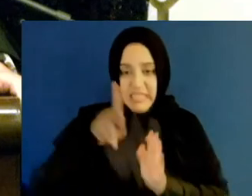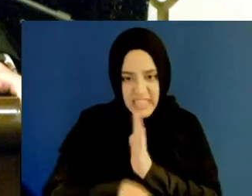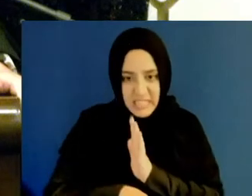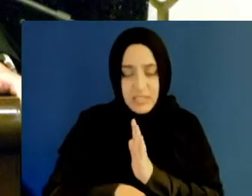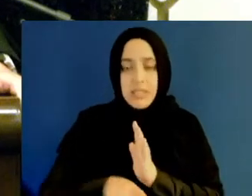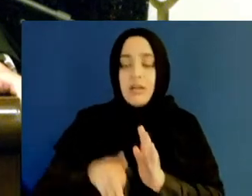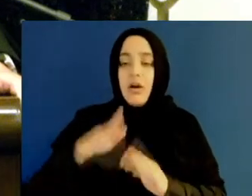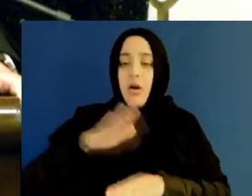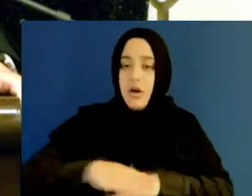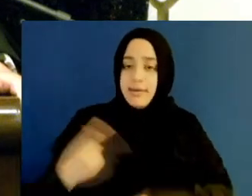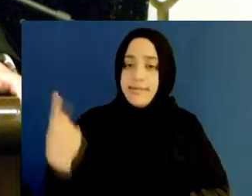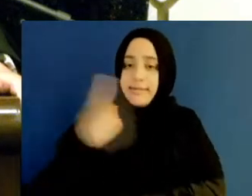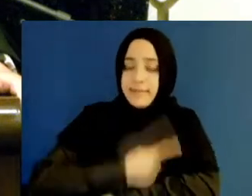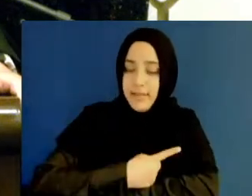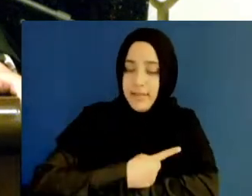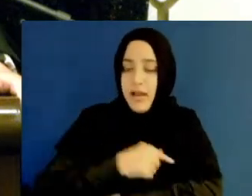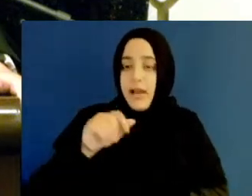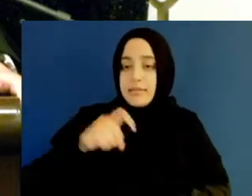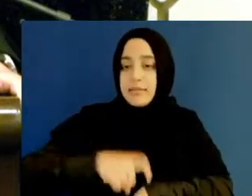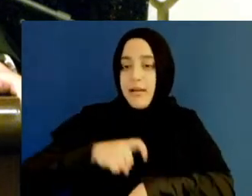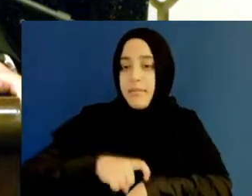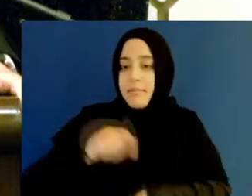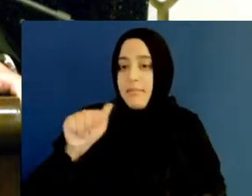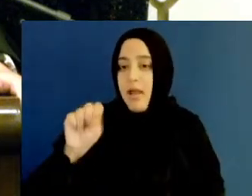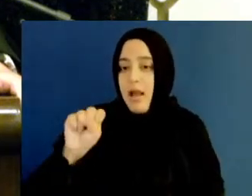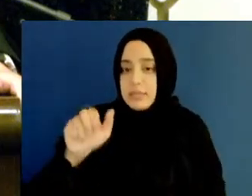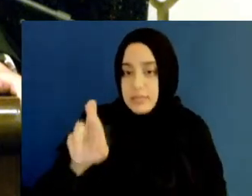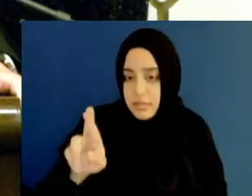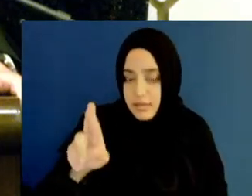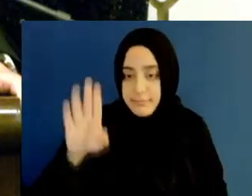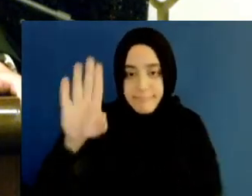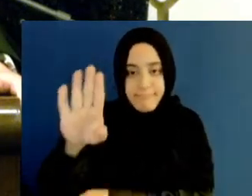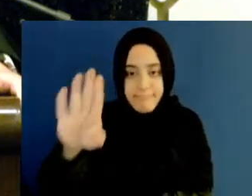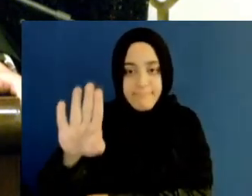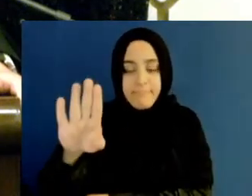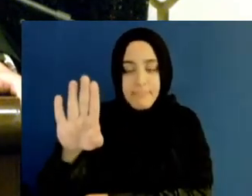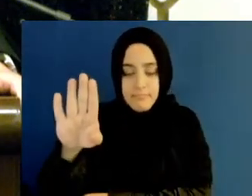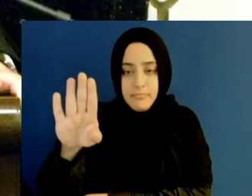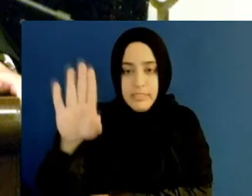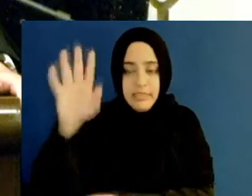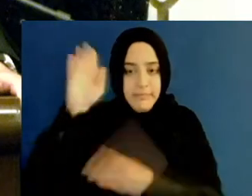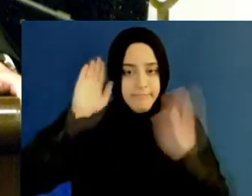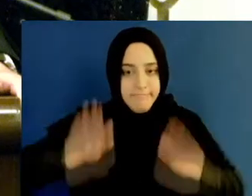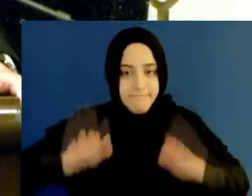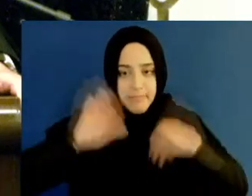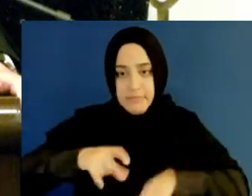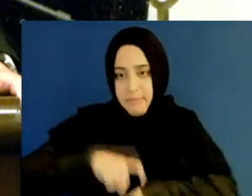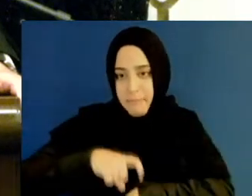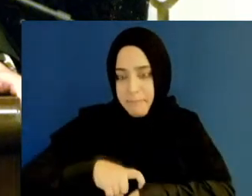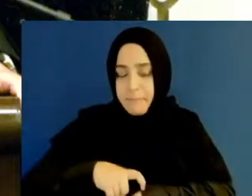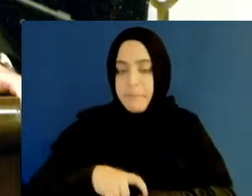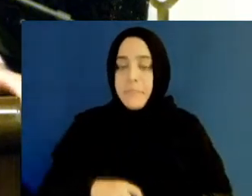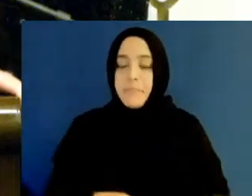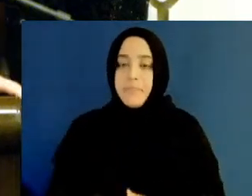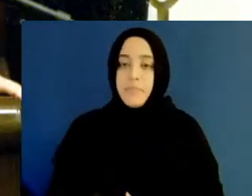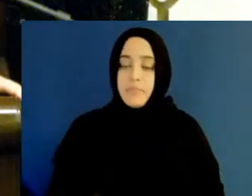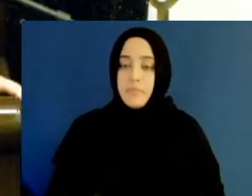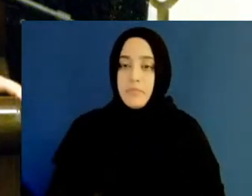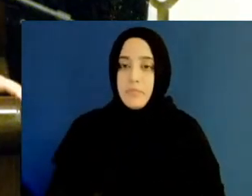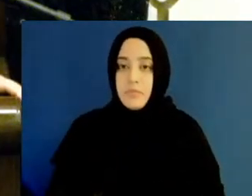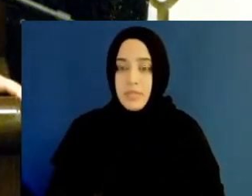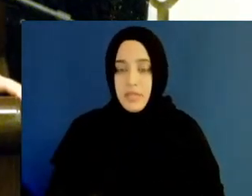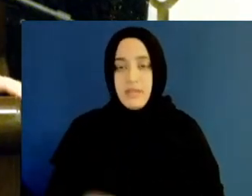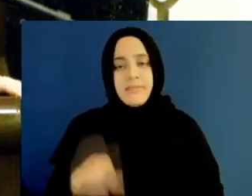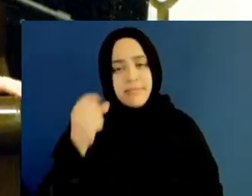our Sharia, and even within the timings of the Salat, which is stipulated within the Quran, we have three major times for Salat.